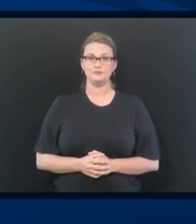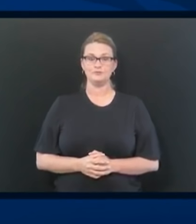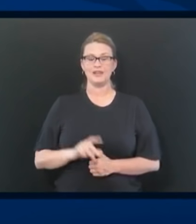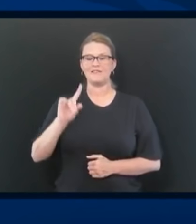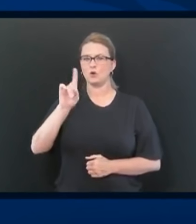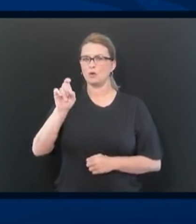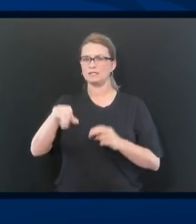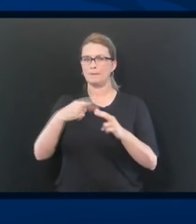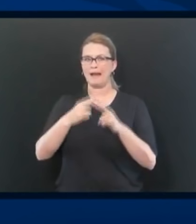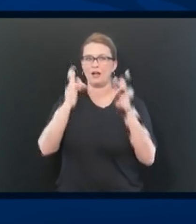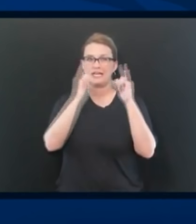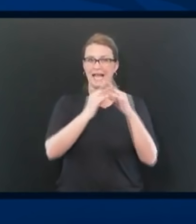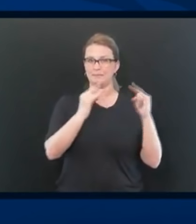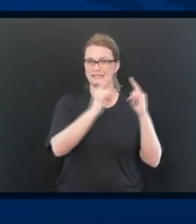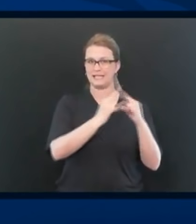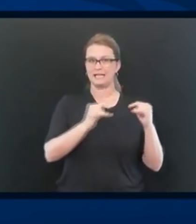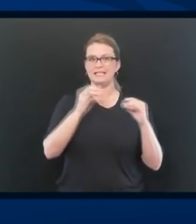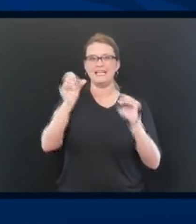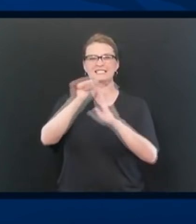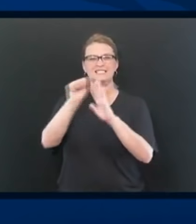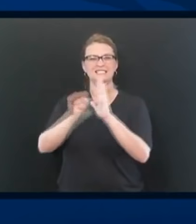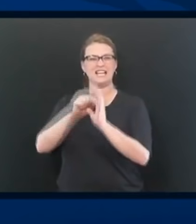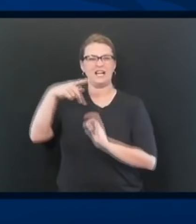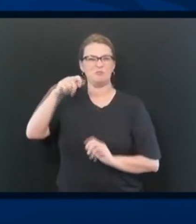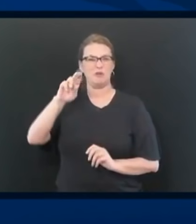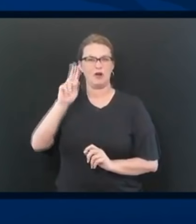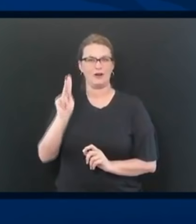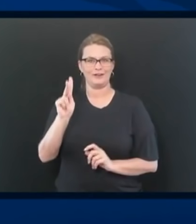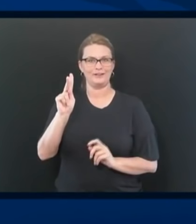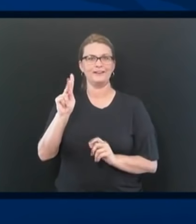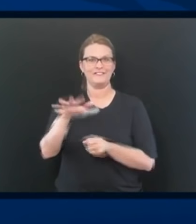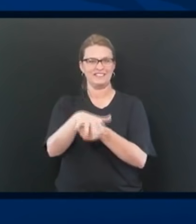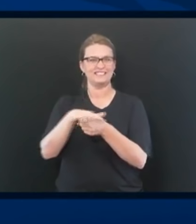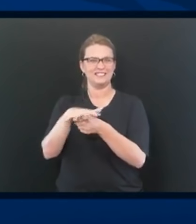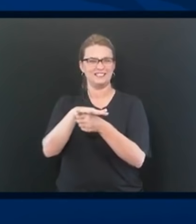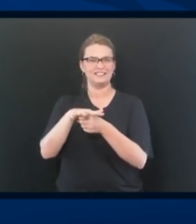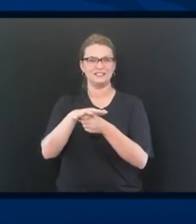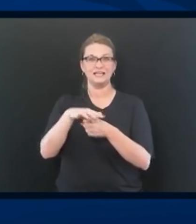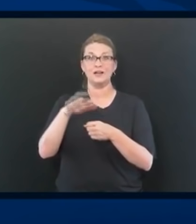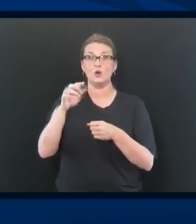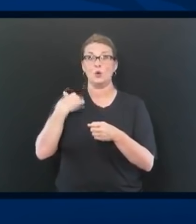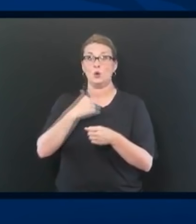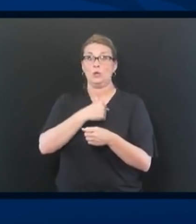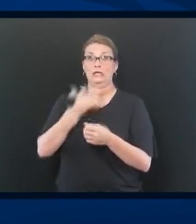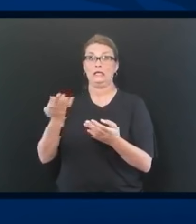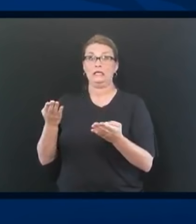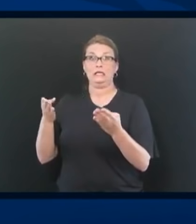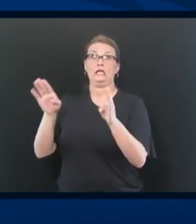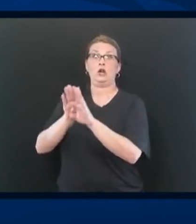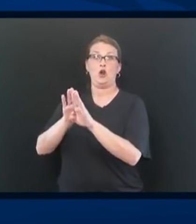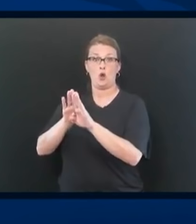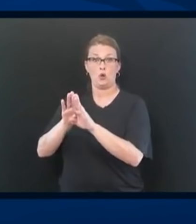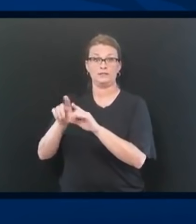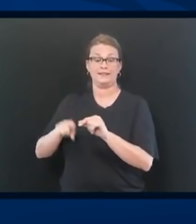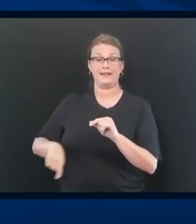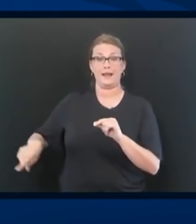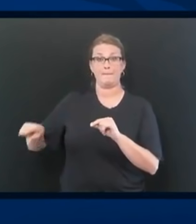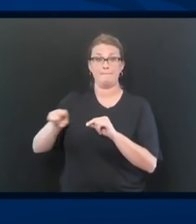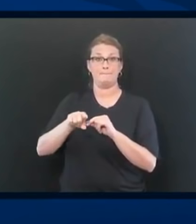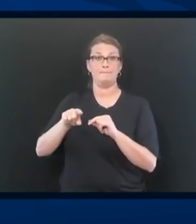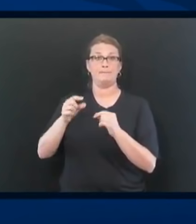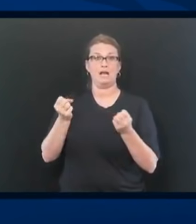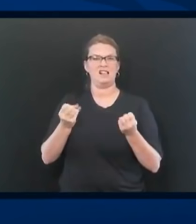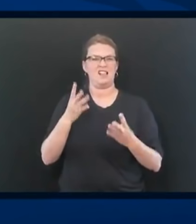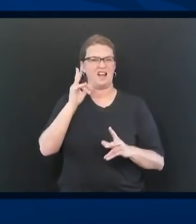campsites and state park facilities. Those were among the last to close with outdoor activities. And a lot of people have